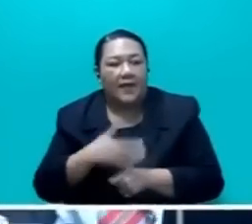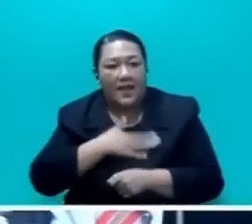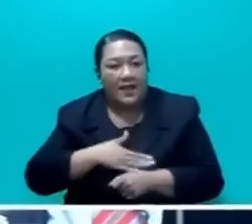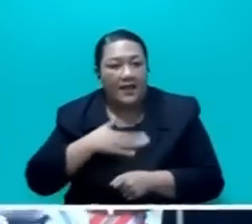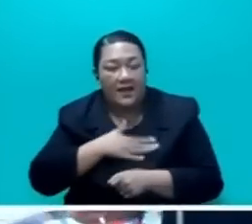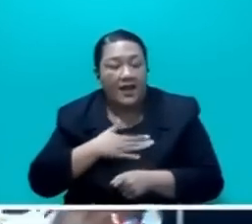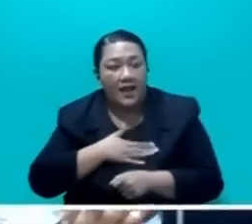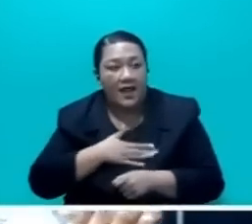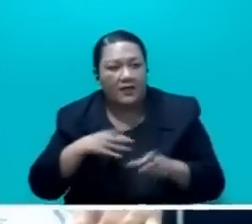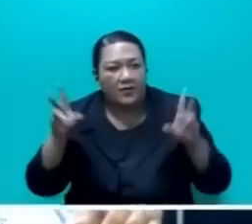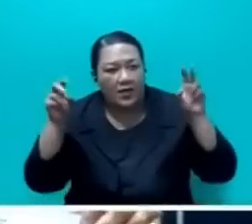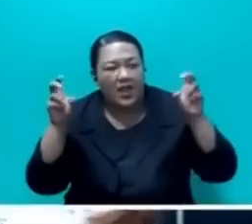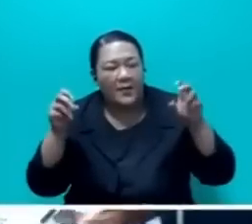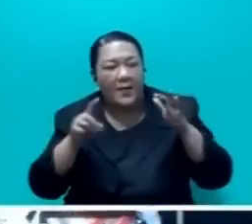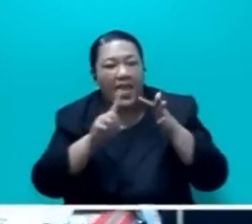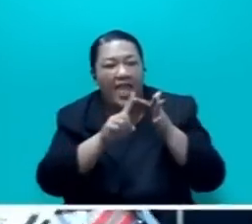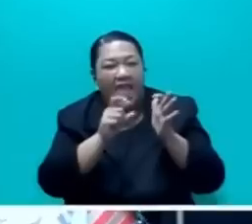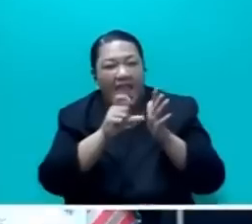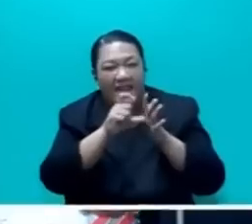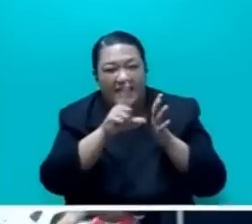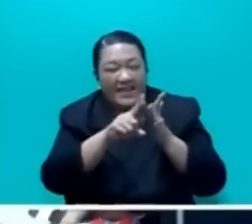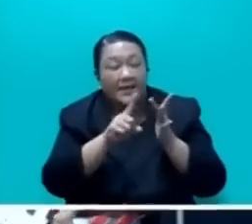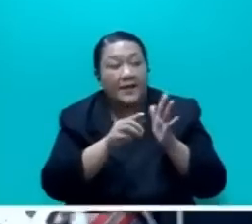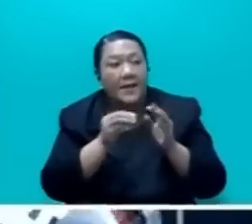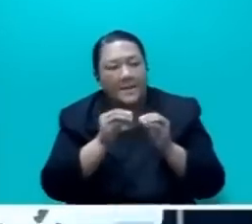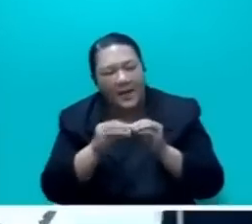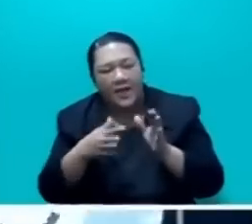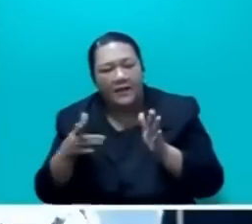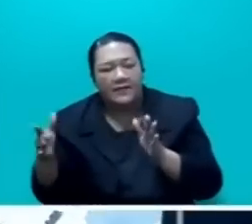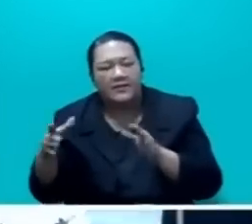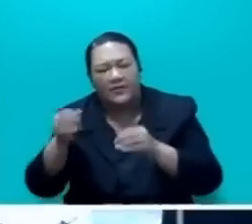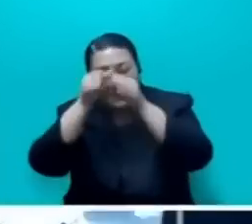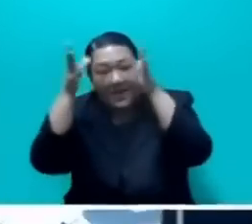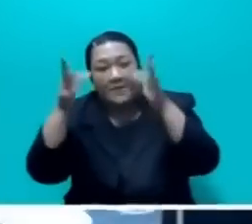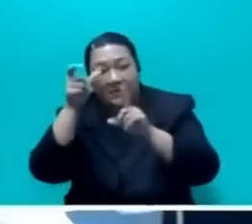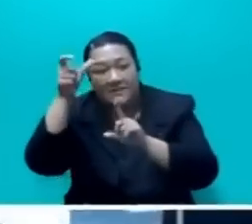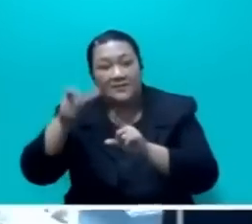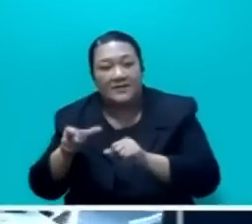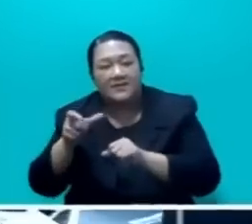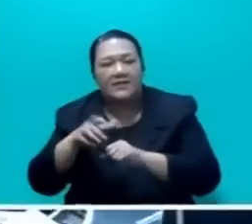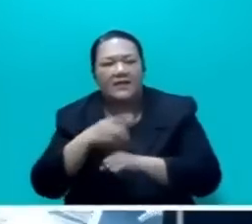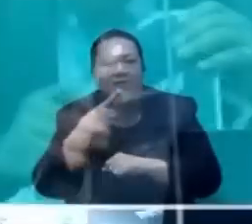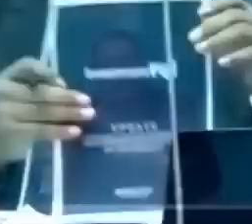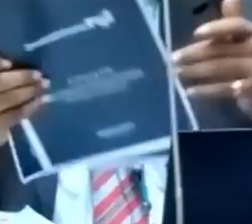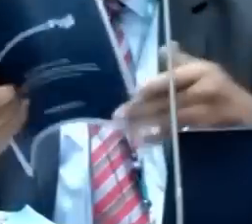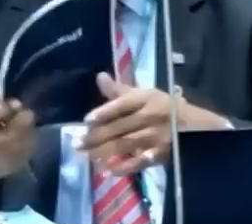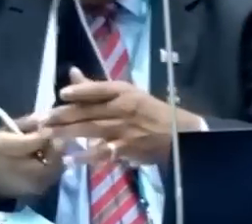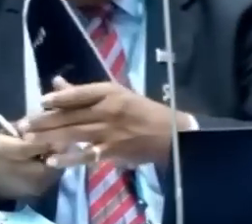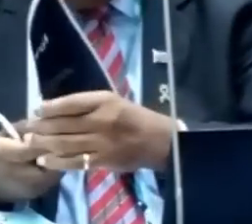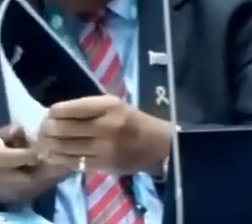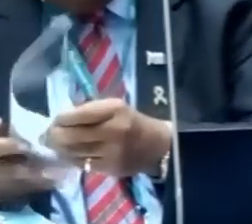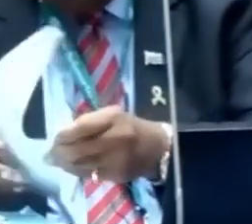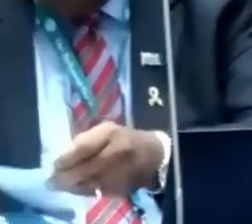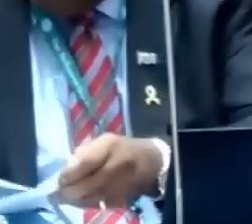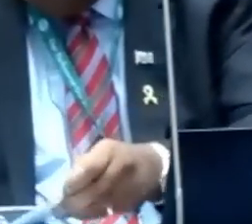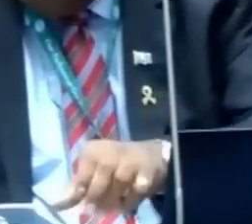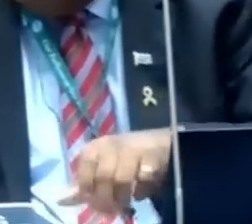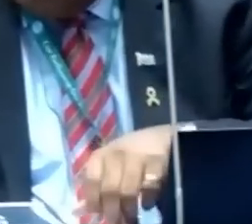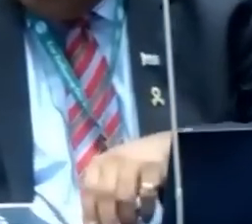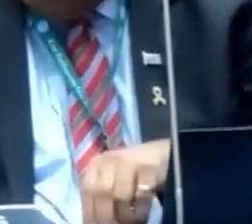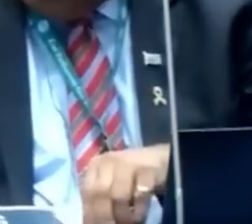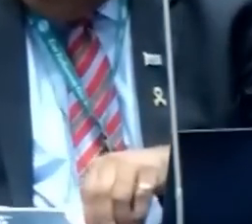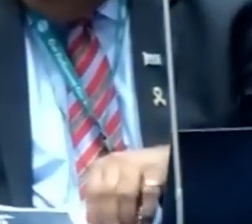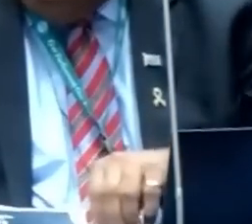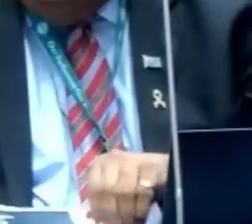words of Edmund Burke, a British political figure in the 18th century, who said, and I quote, "The greatest difference between the real statesman and the